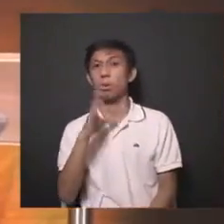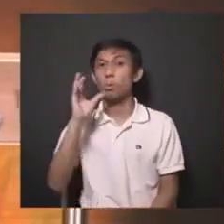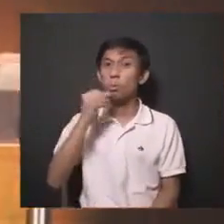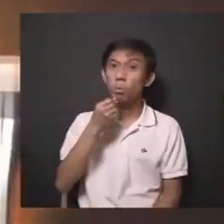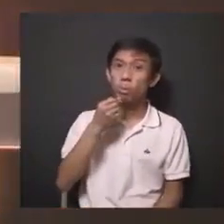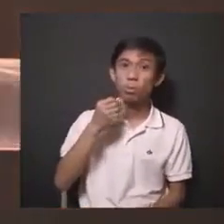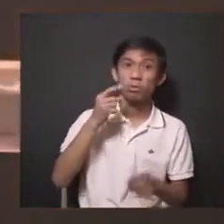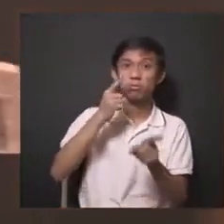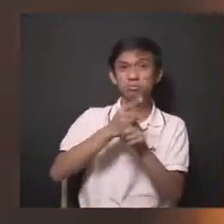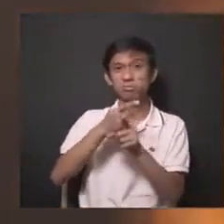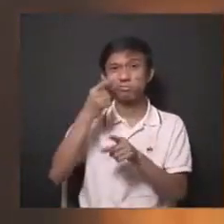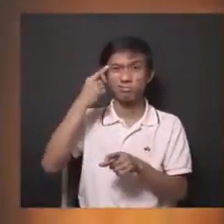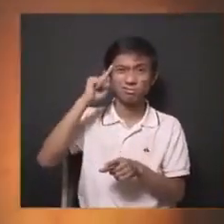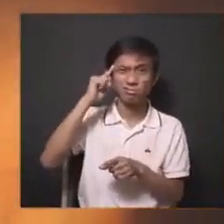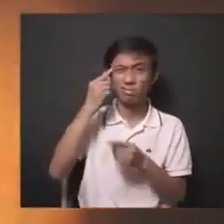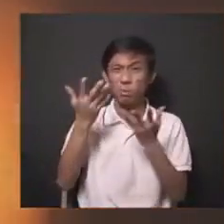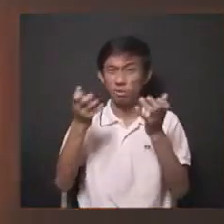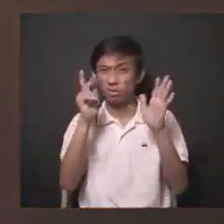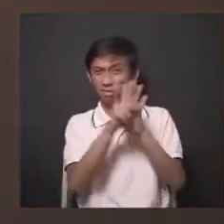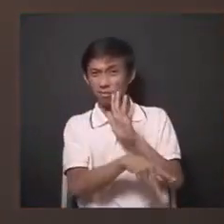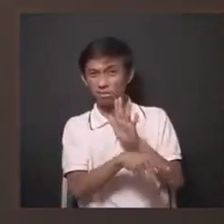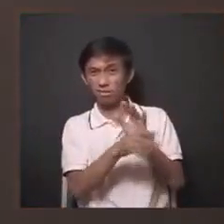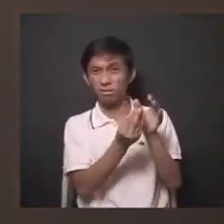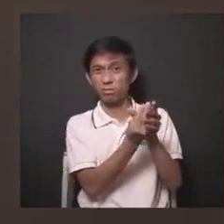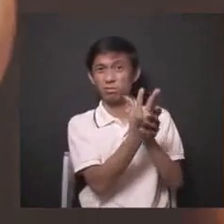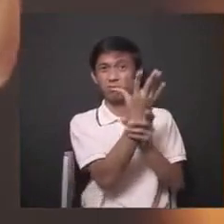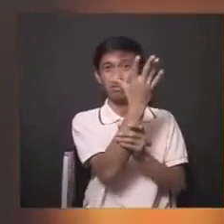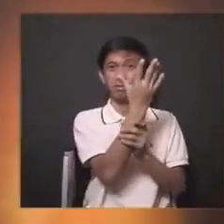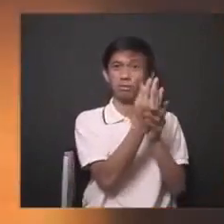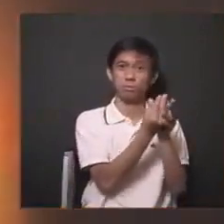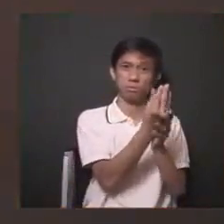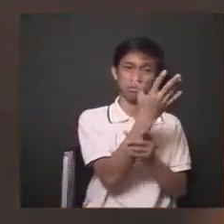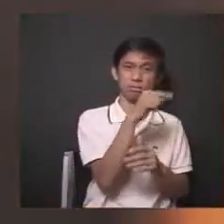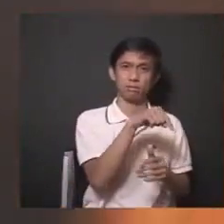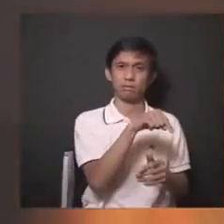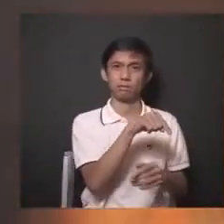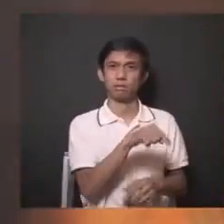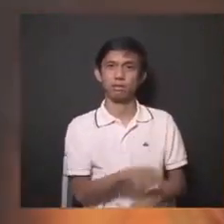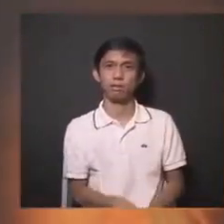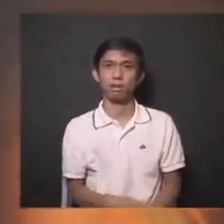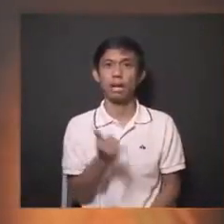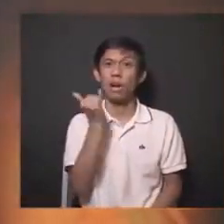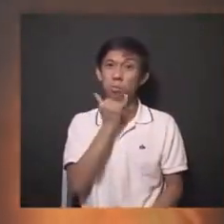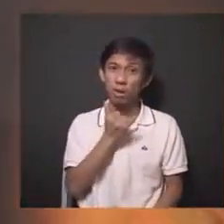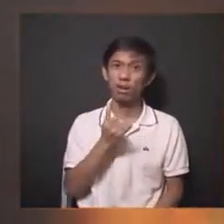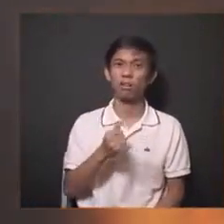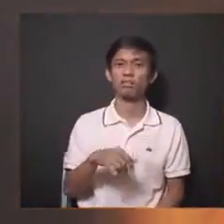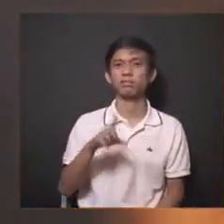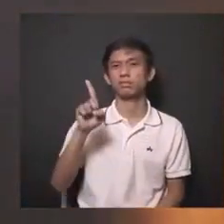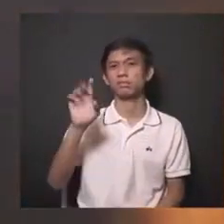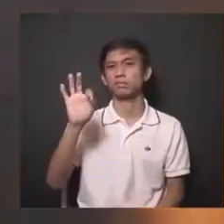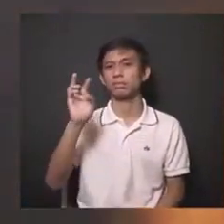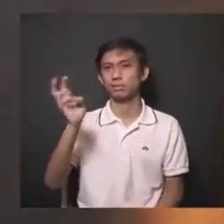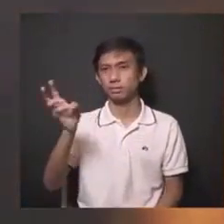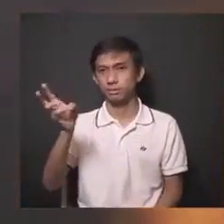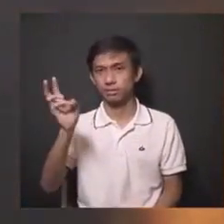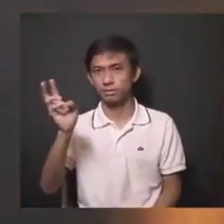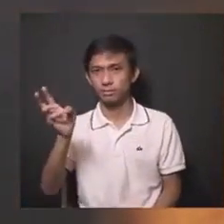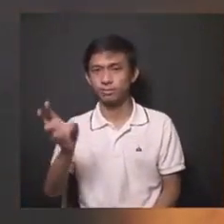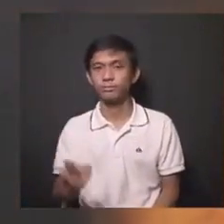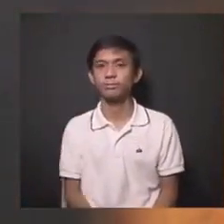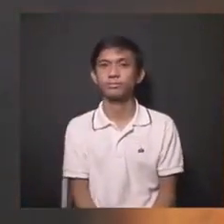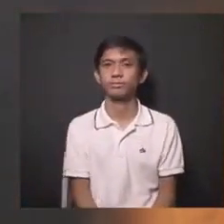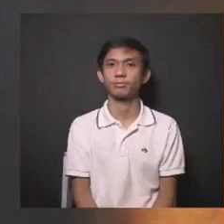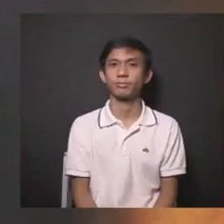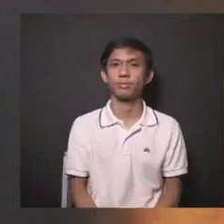plants? Wrong. Because in the 1960s, some military researchers got a hold